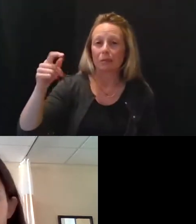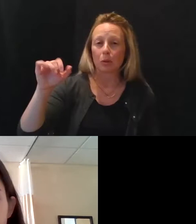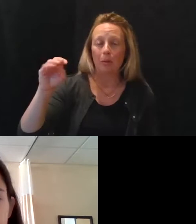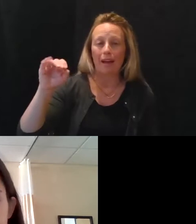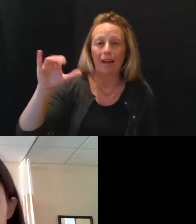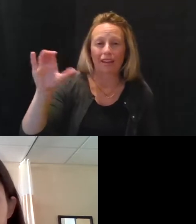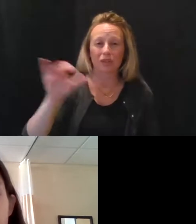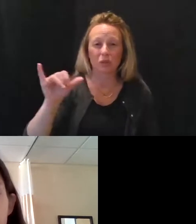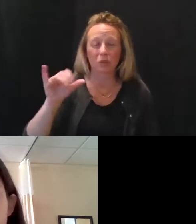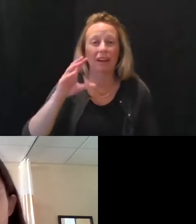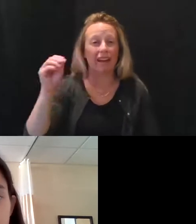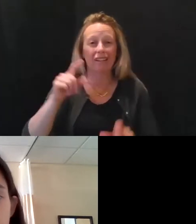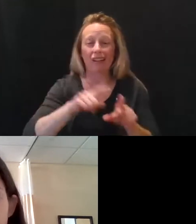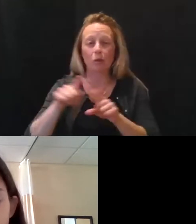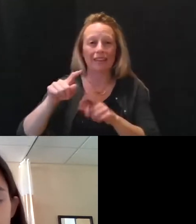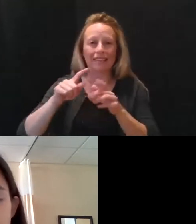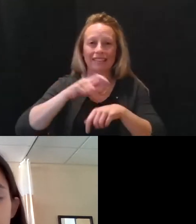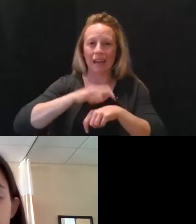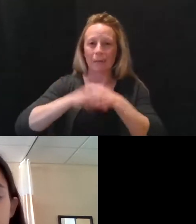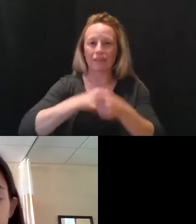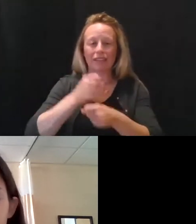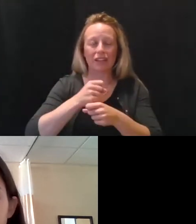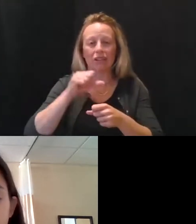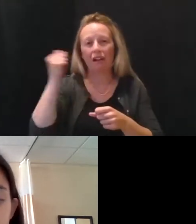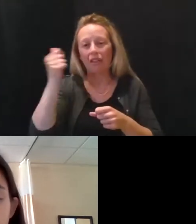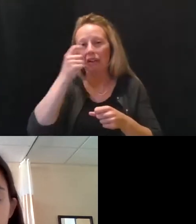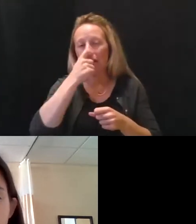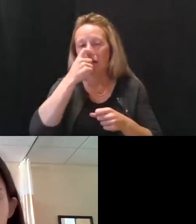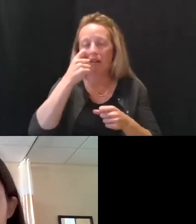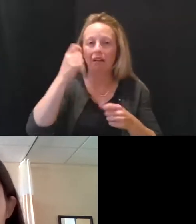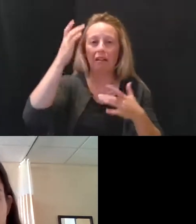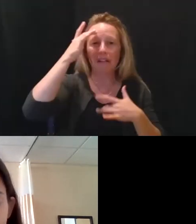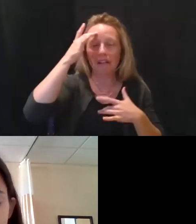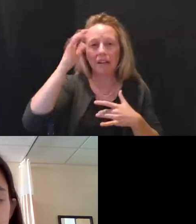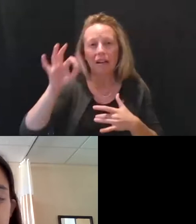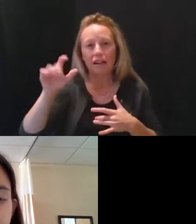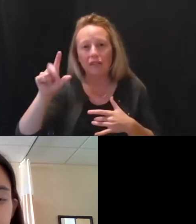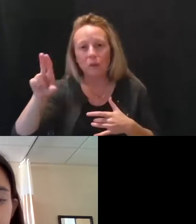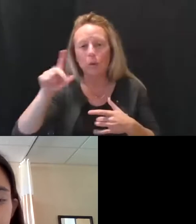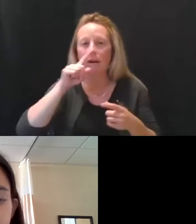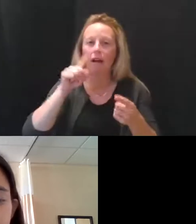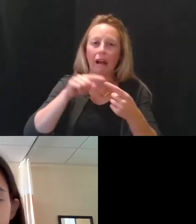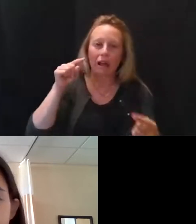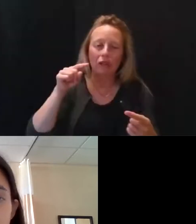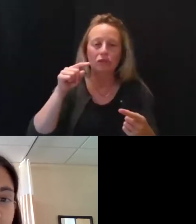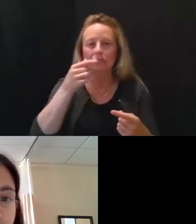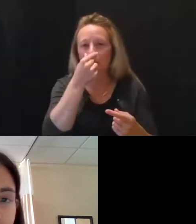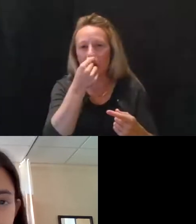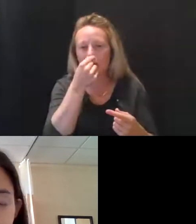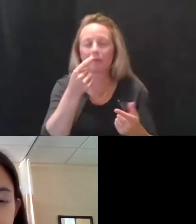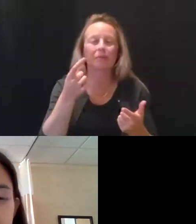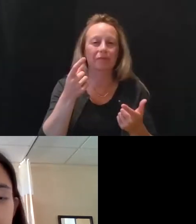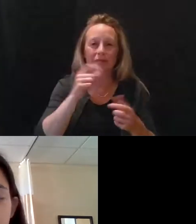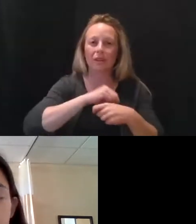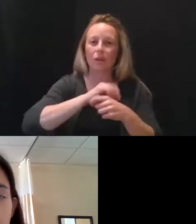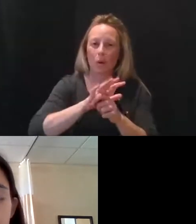there are other illnesses like other respiratory viruses, including flu coming up, as well as allergies this time of year. COVID, as we